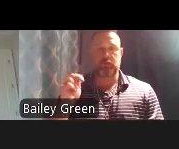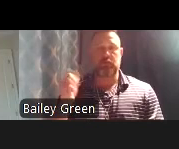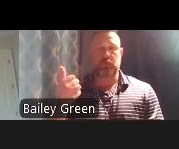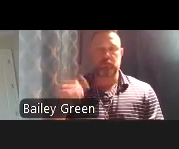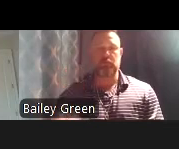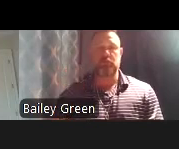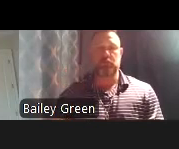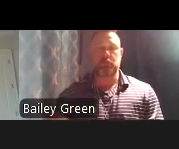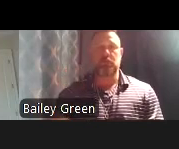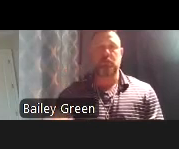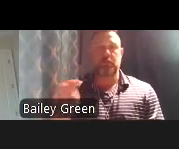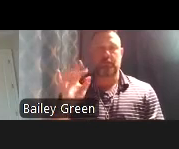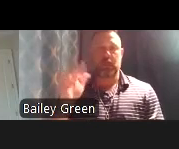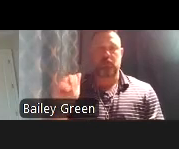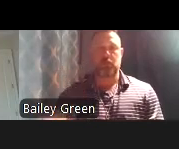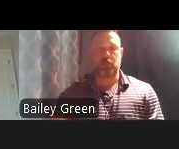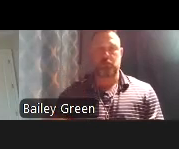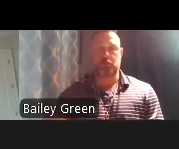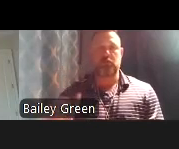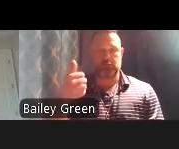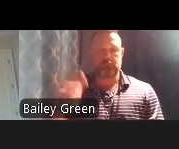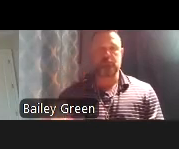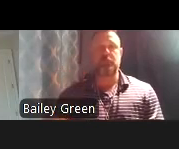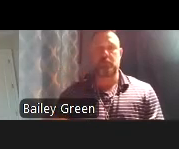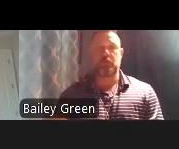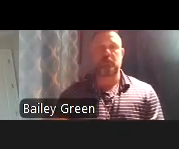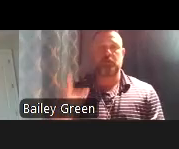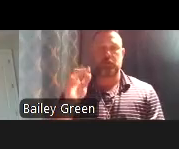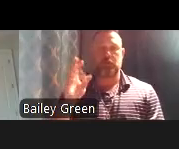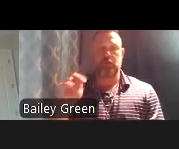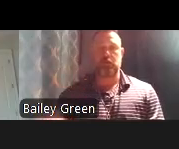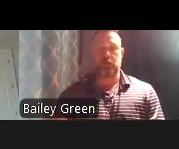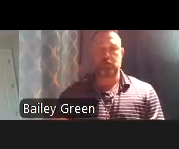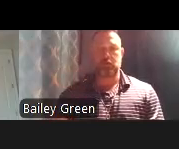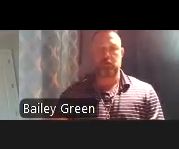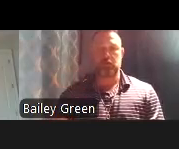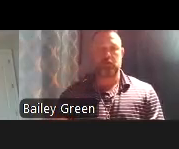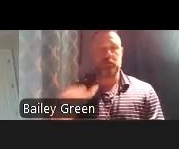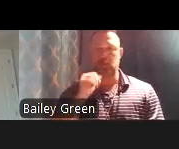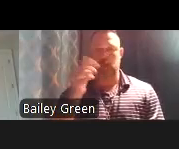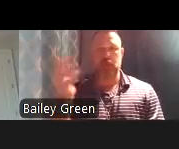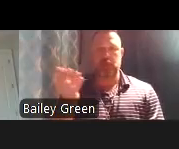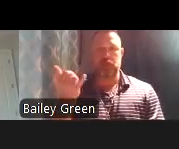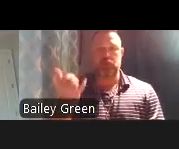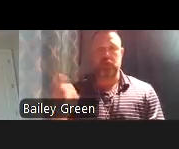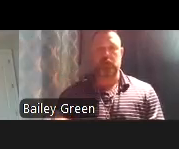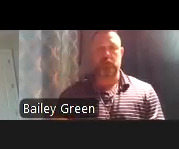Yay. Lyra Garcia. Yay. Ken Graffio, I think, is not with us